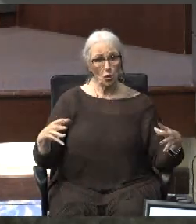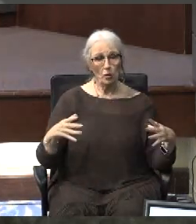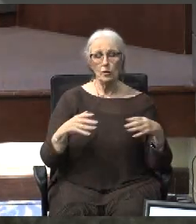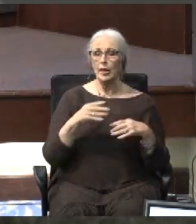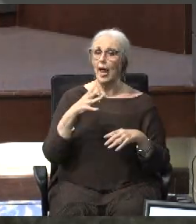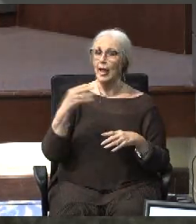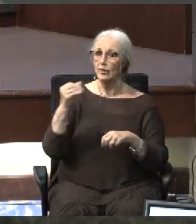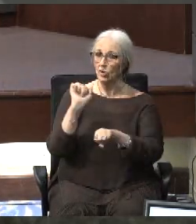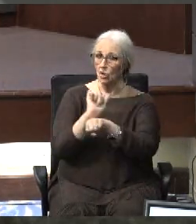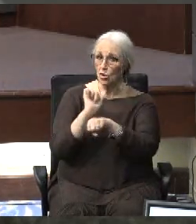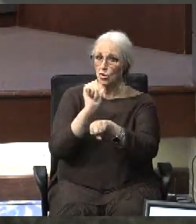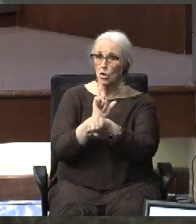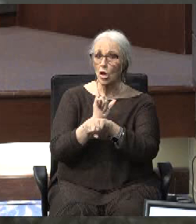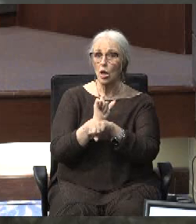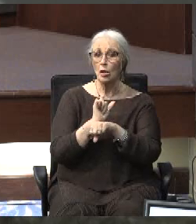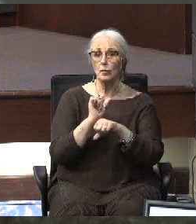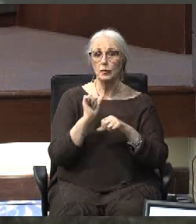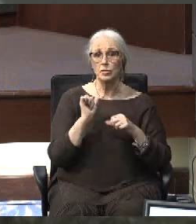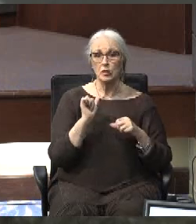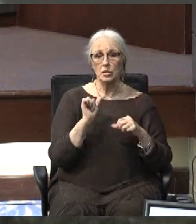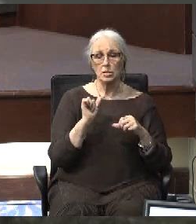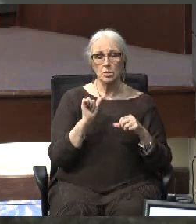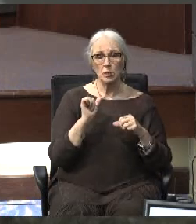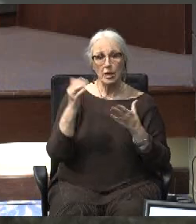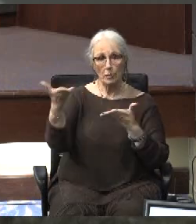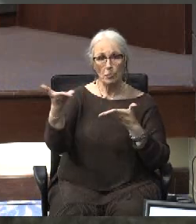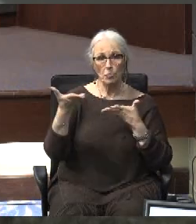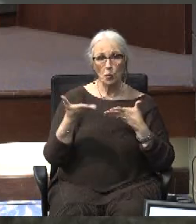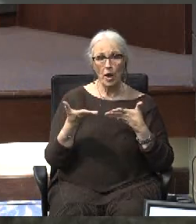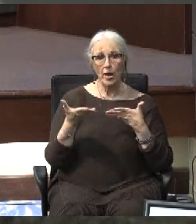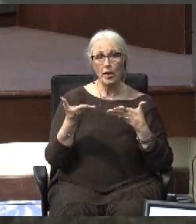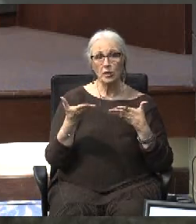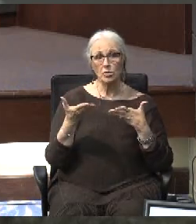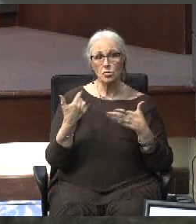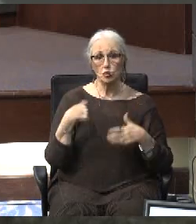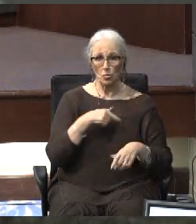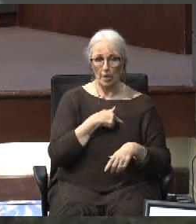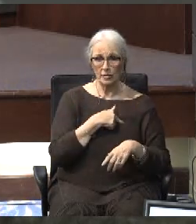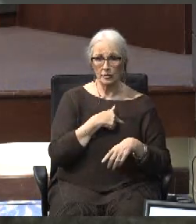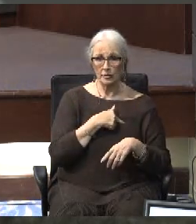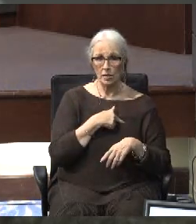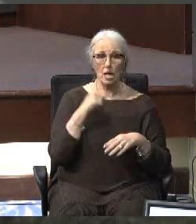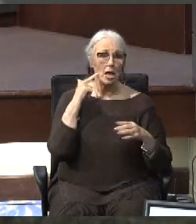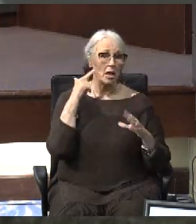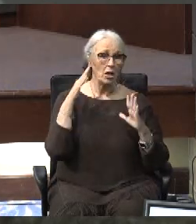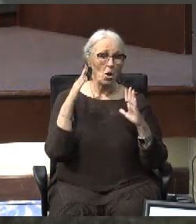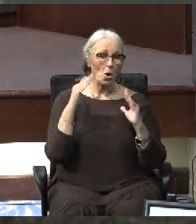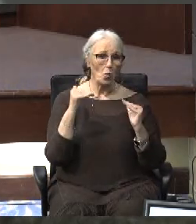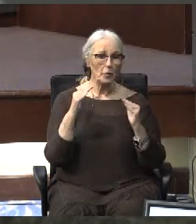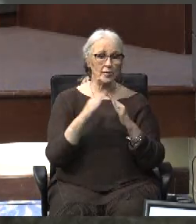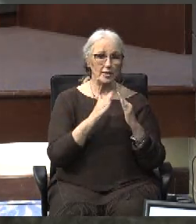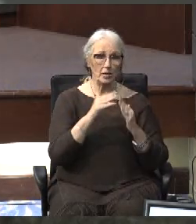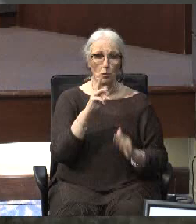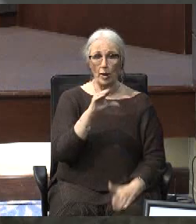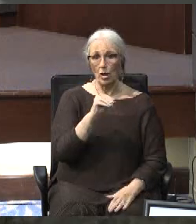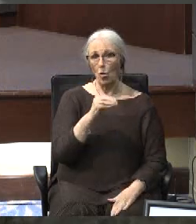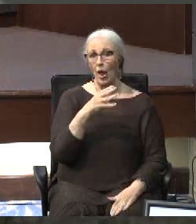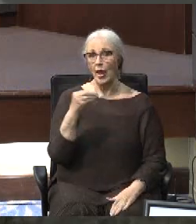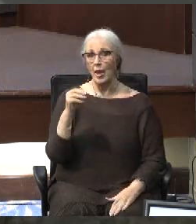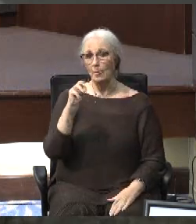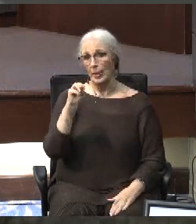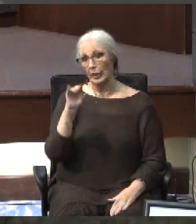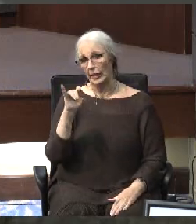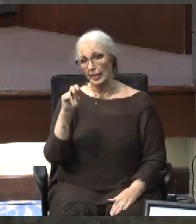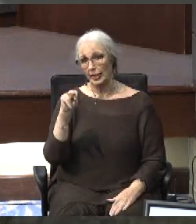jobs that this brings to us and hopefully to the city of Waco and McLennan